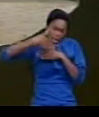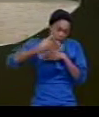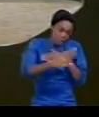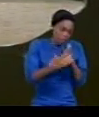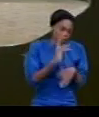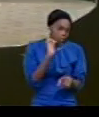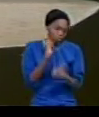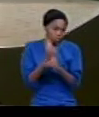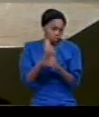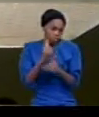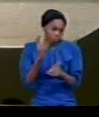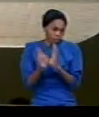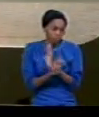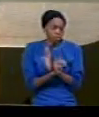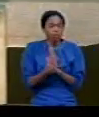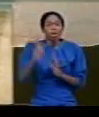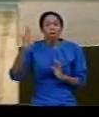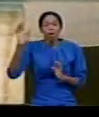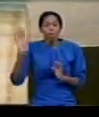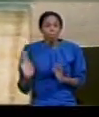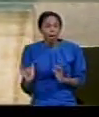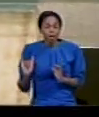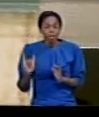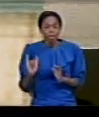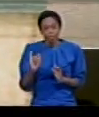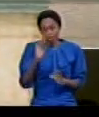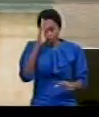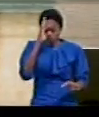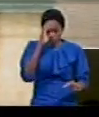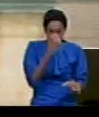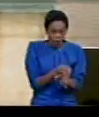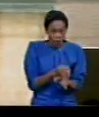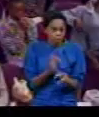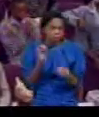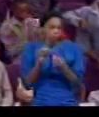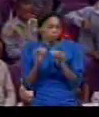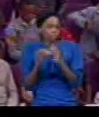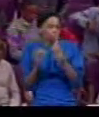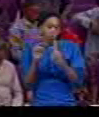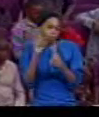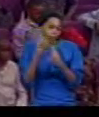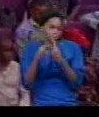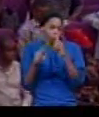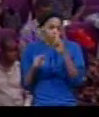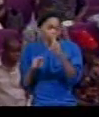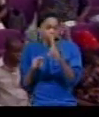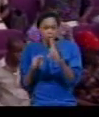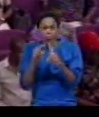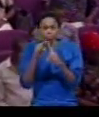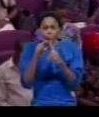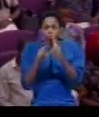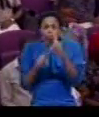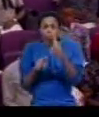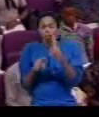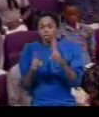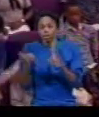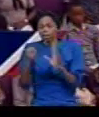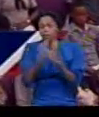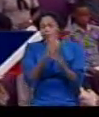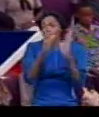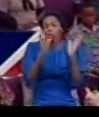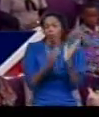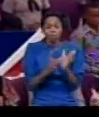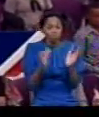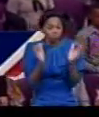justification by faith. Let's come to number one. Number one, the law